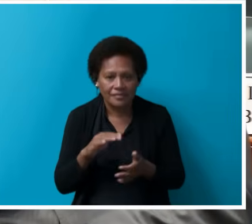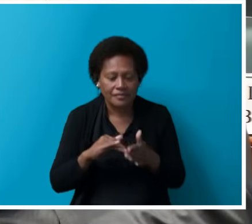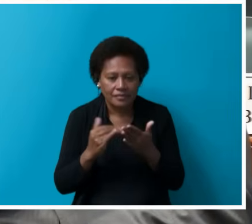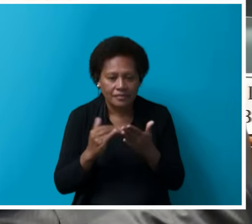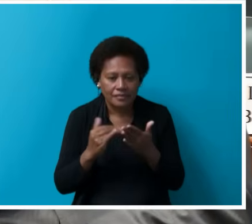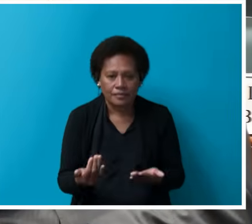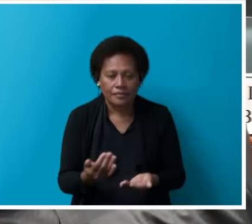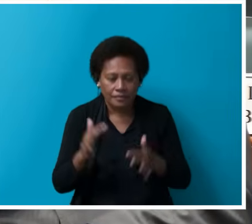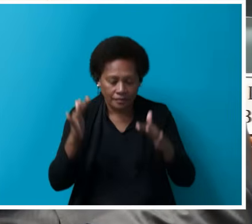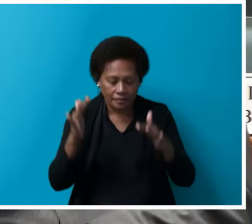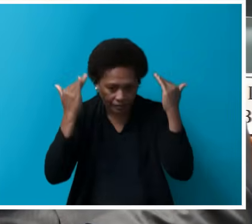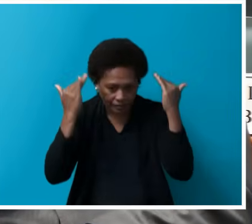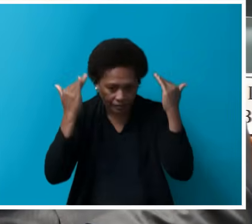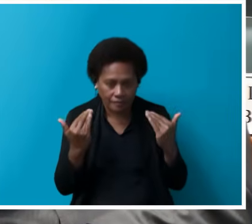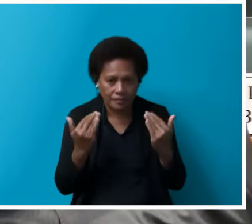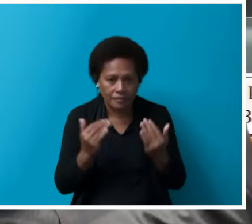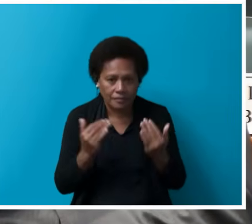now.